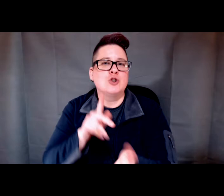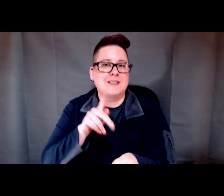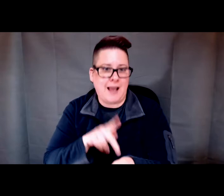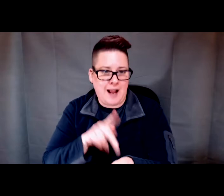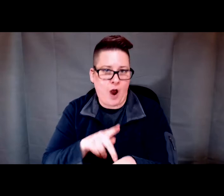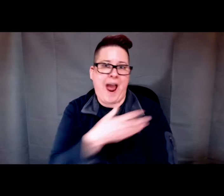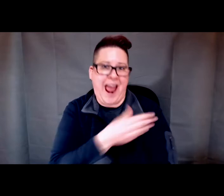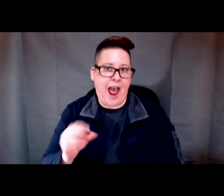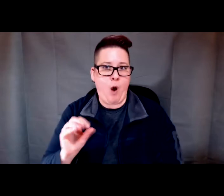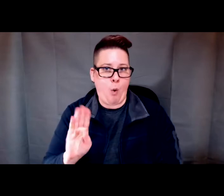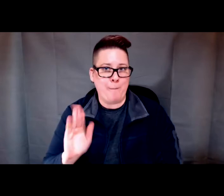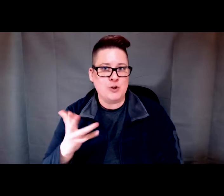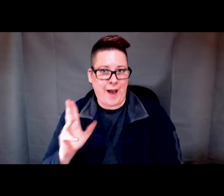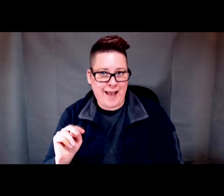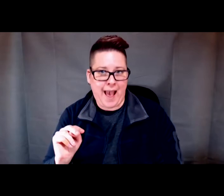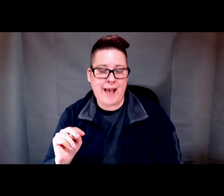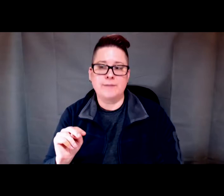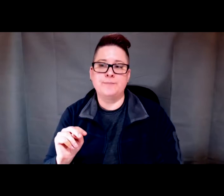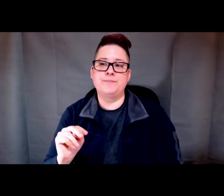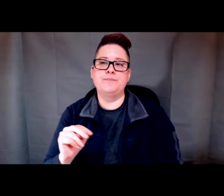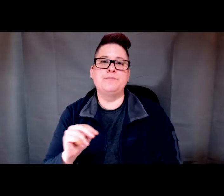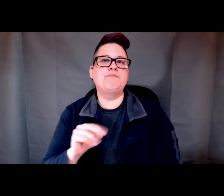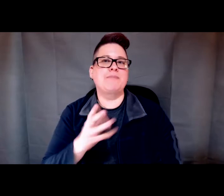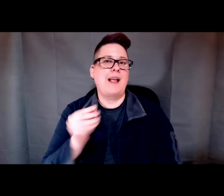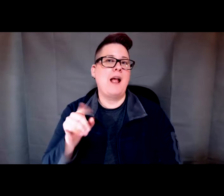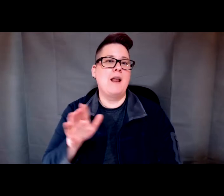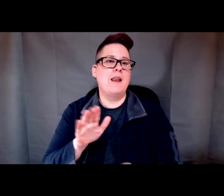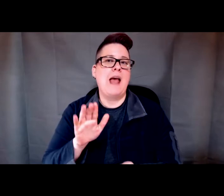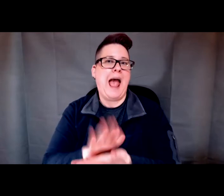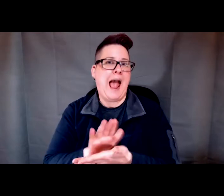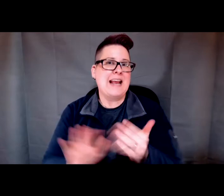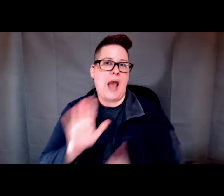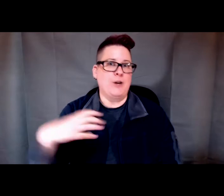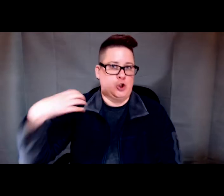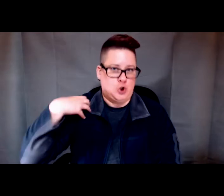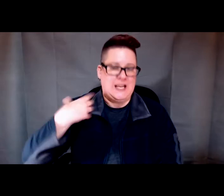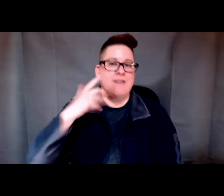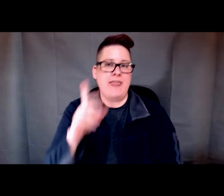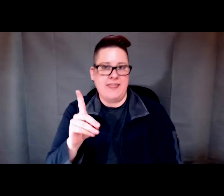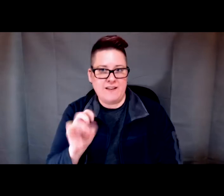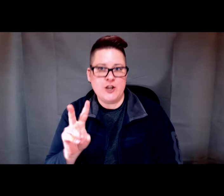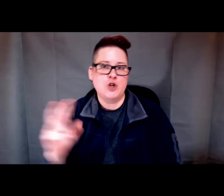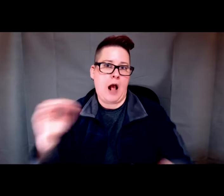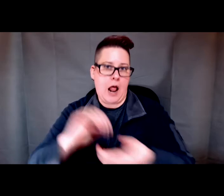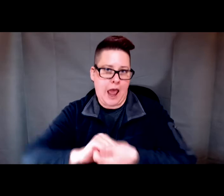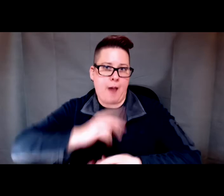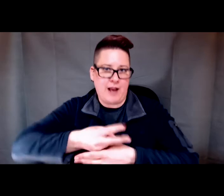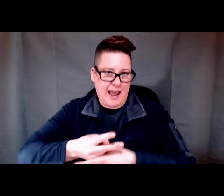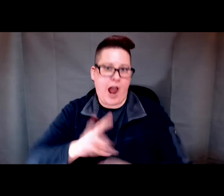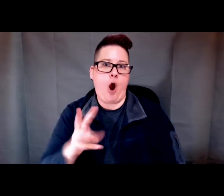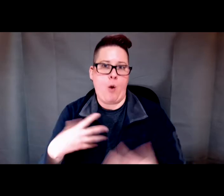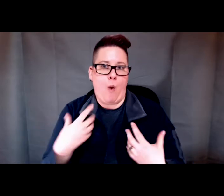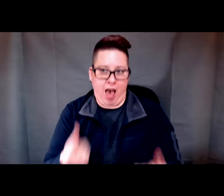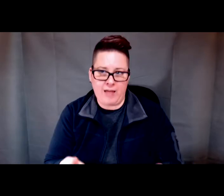and OBGYN and the Academic Chief of the Division of Collaborative Care and Wellness. Dr.